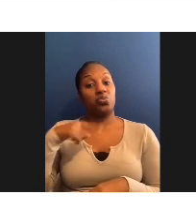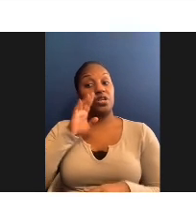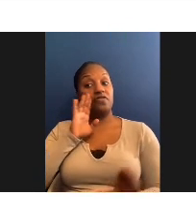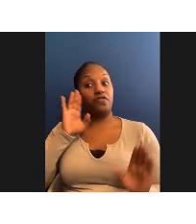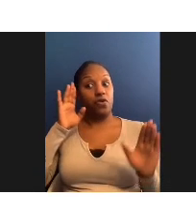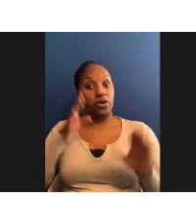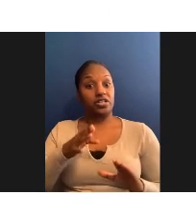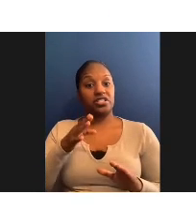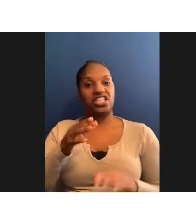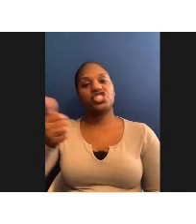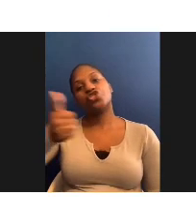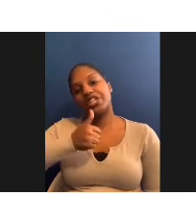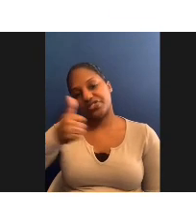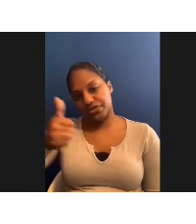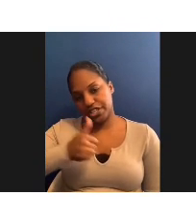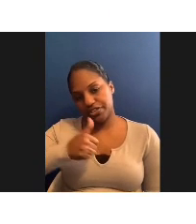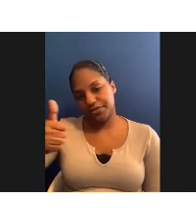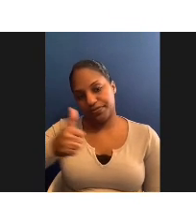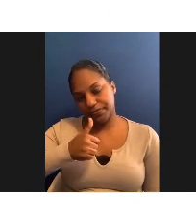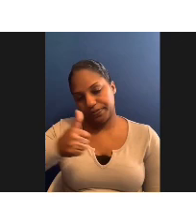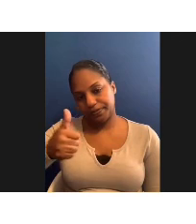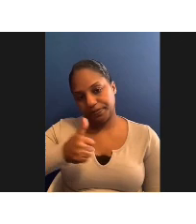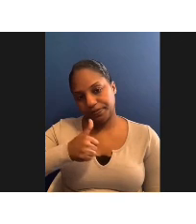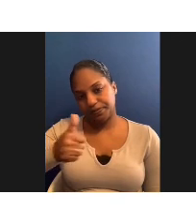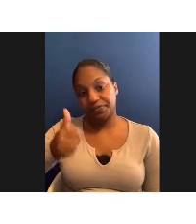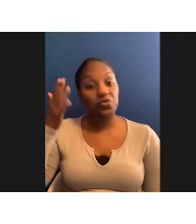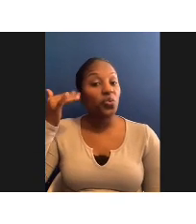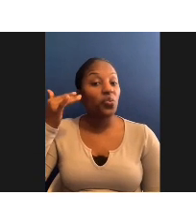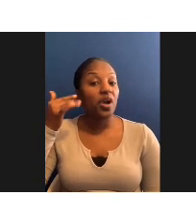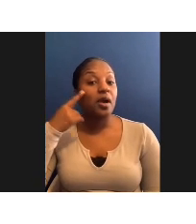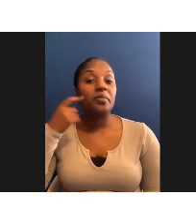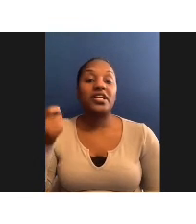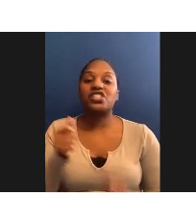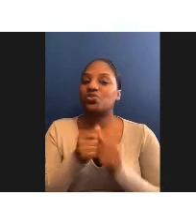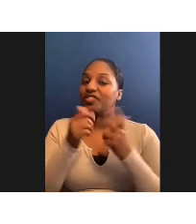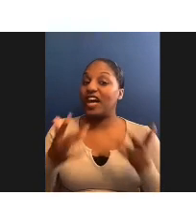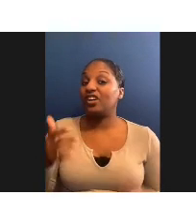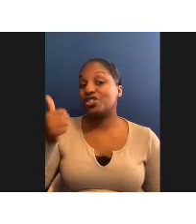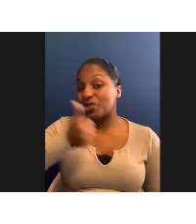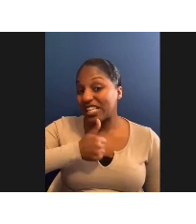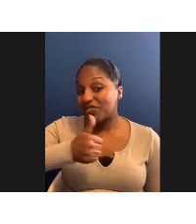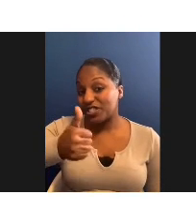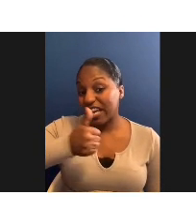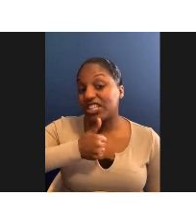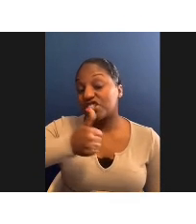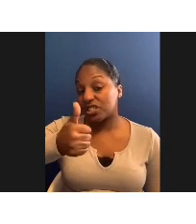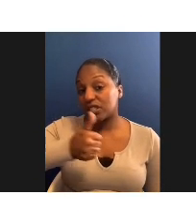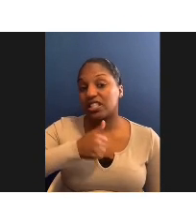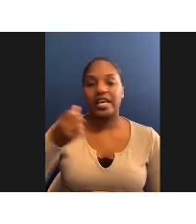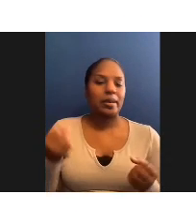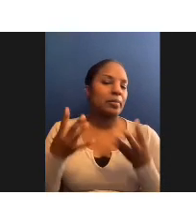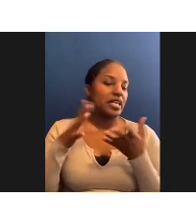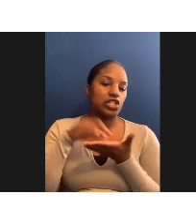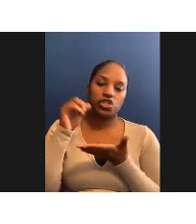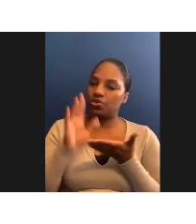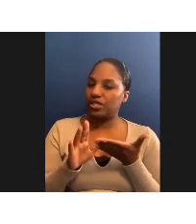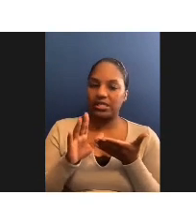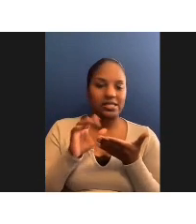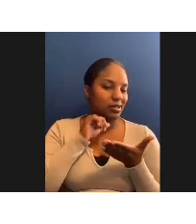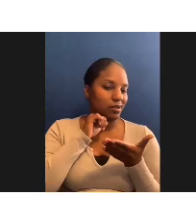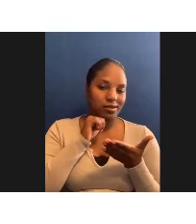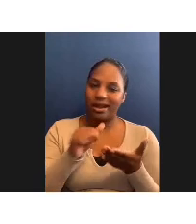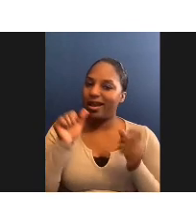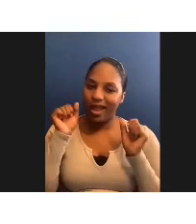is transportation, because without transportation, many students are unable